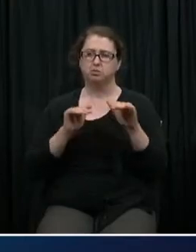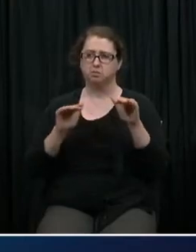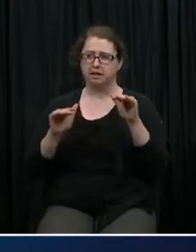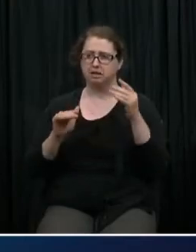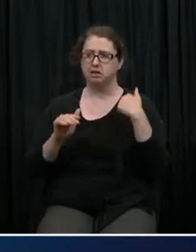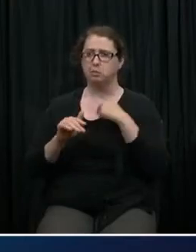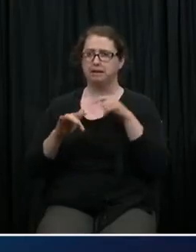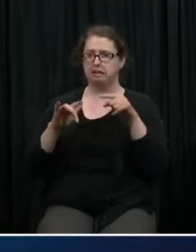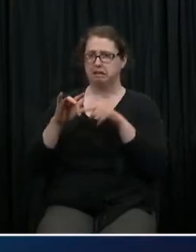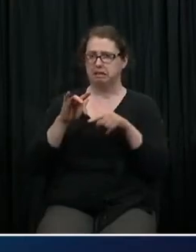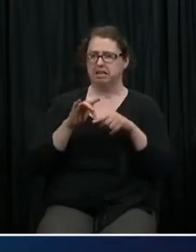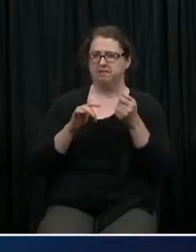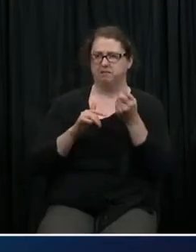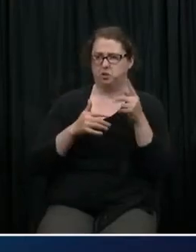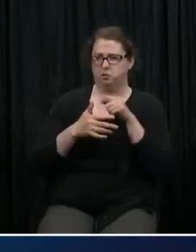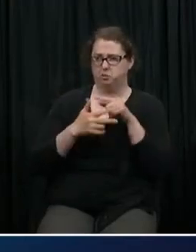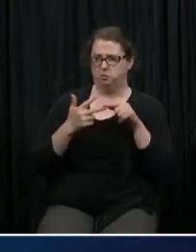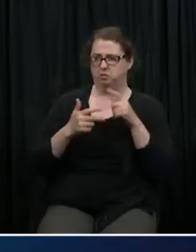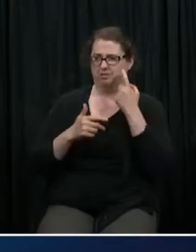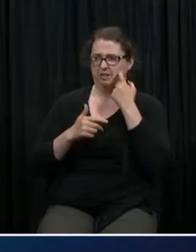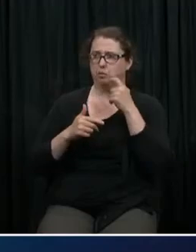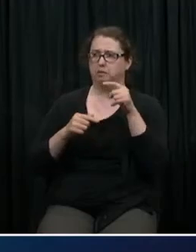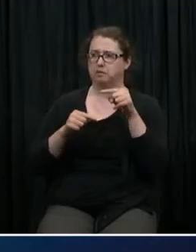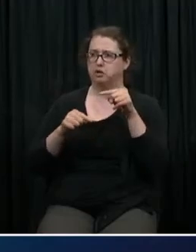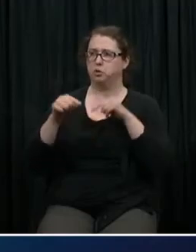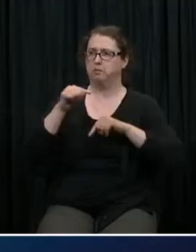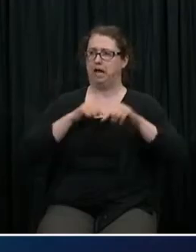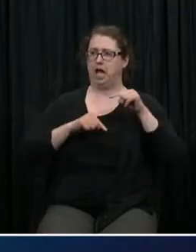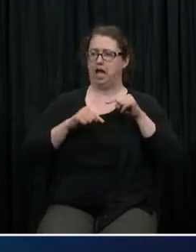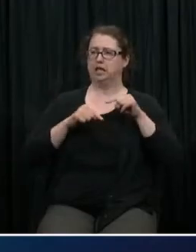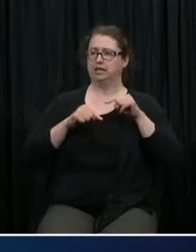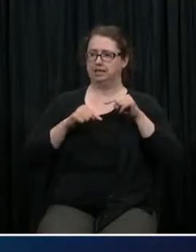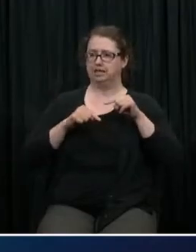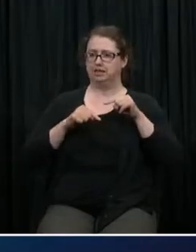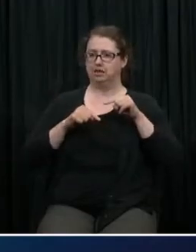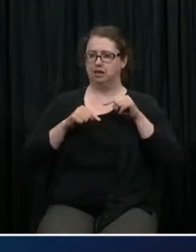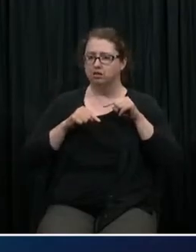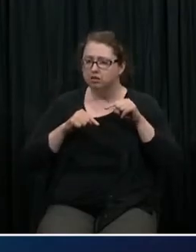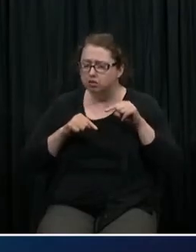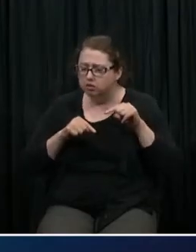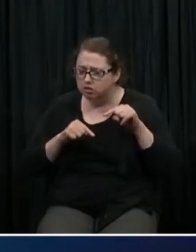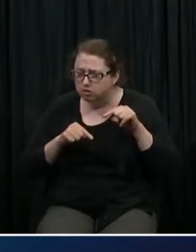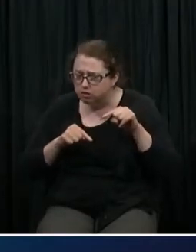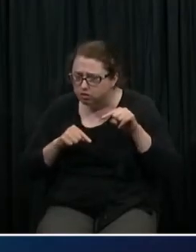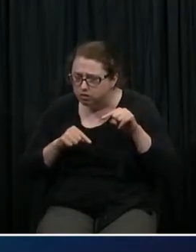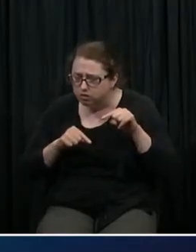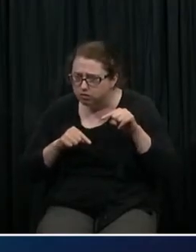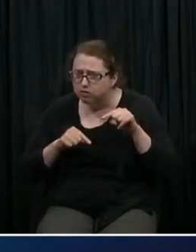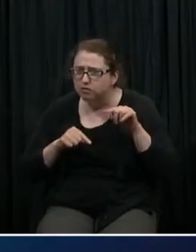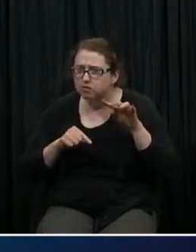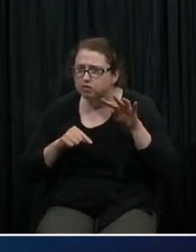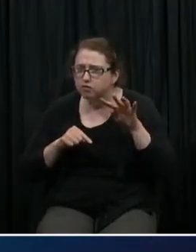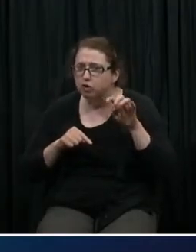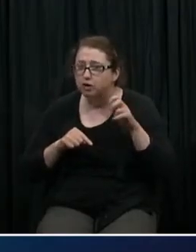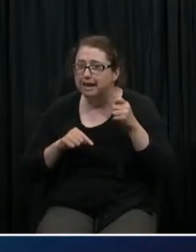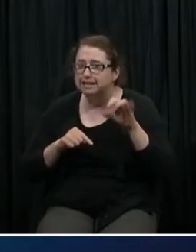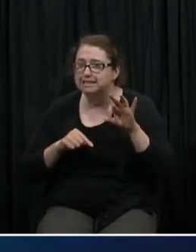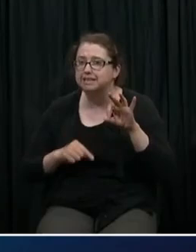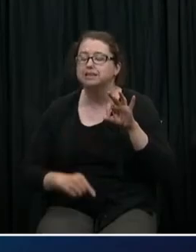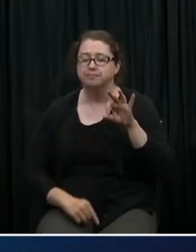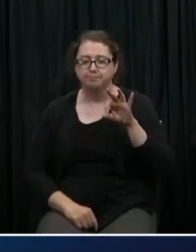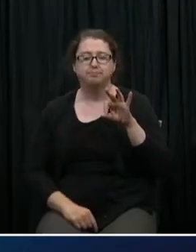items. So I'd like to suggest for us to go back again to 419. Let's do it, Pastor. Very good.